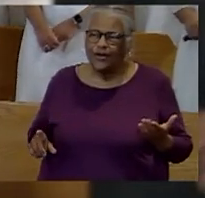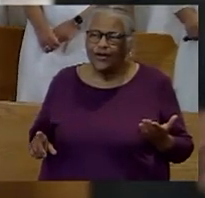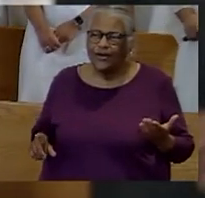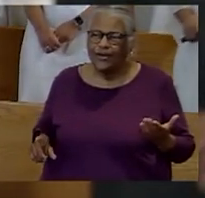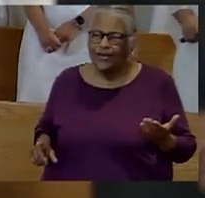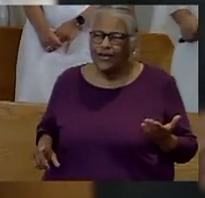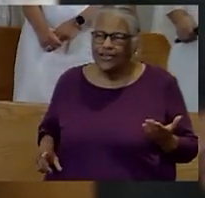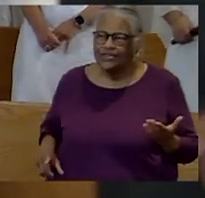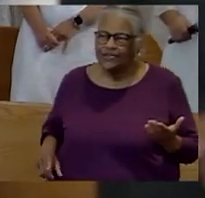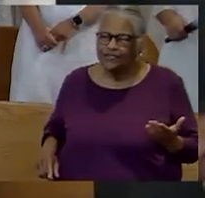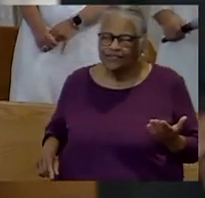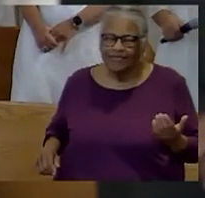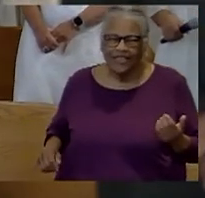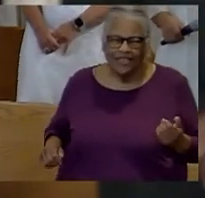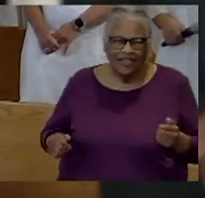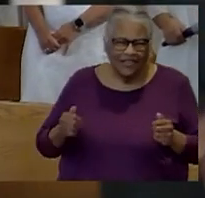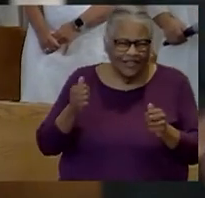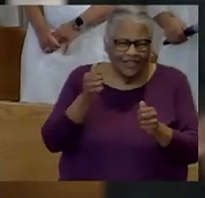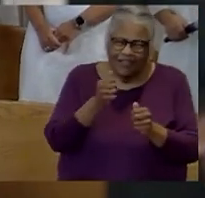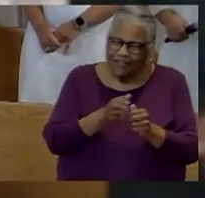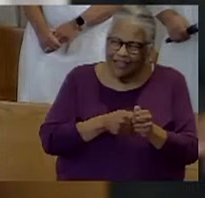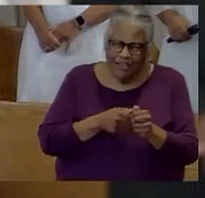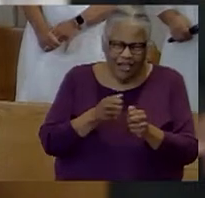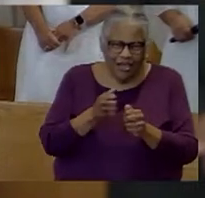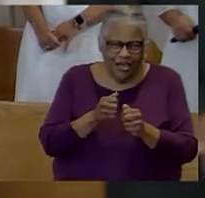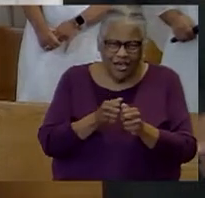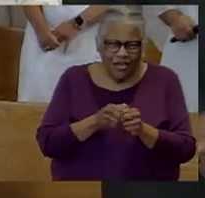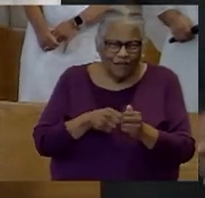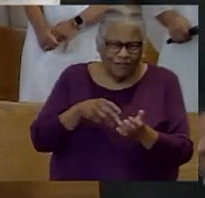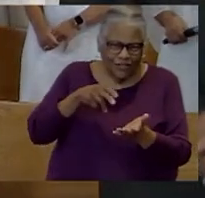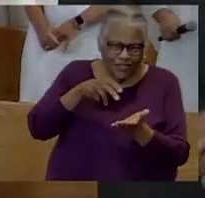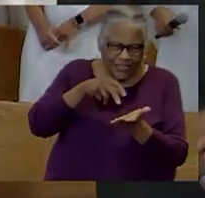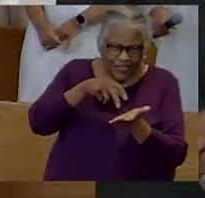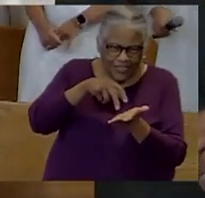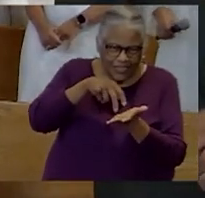Lord. Every knee shall bow.